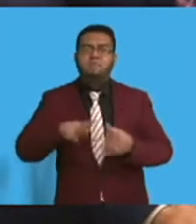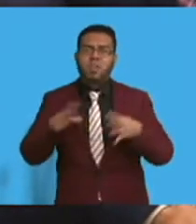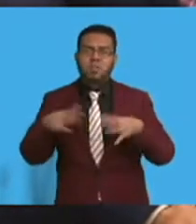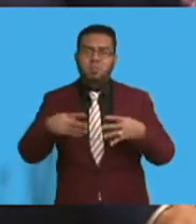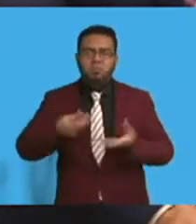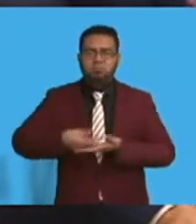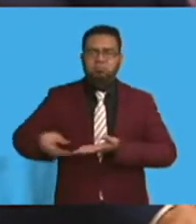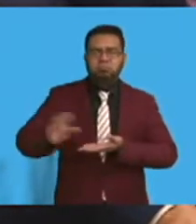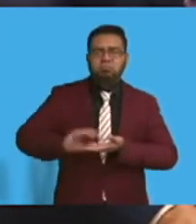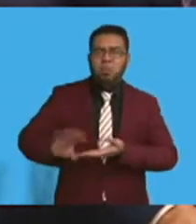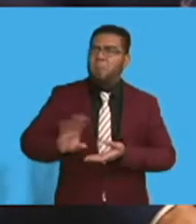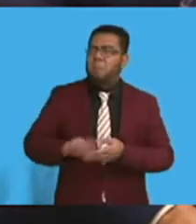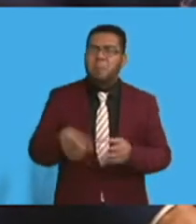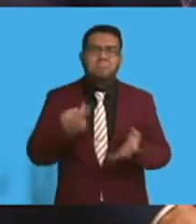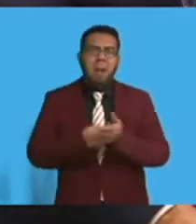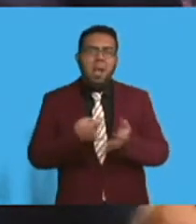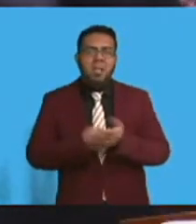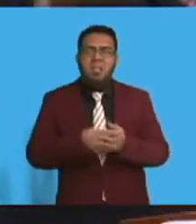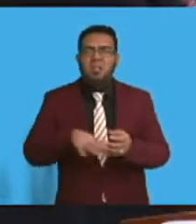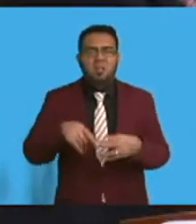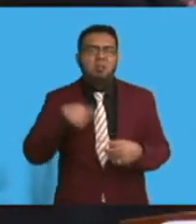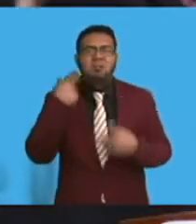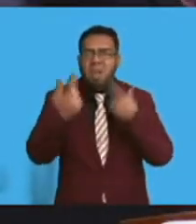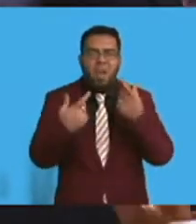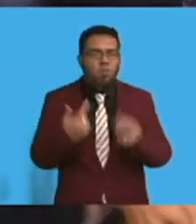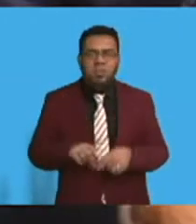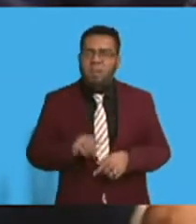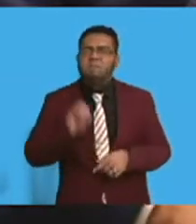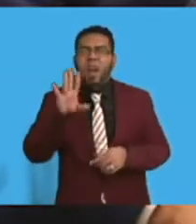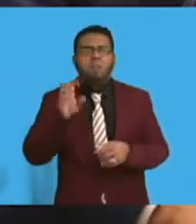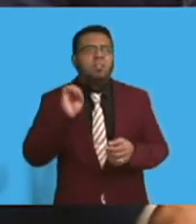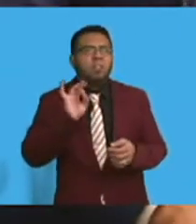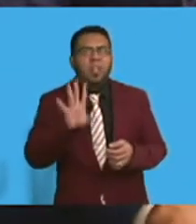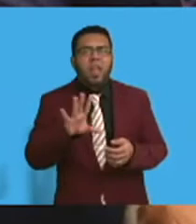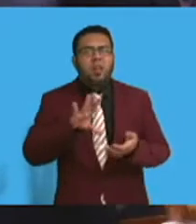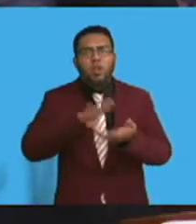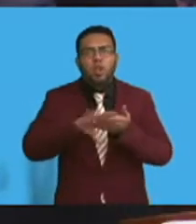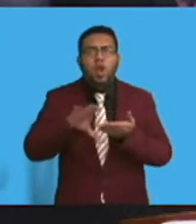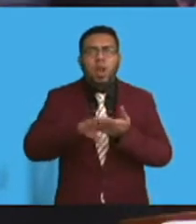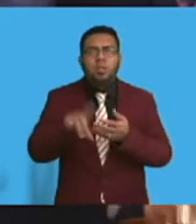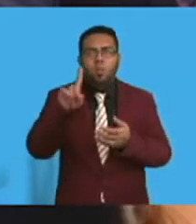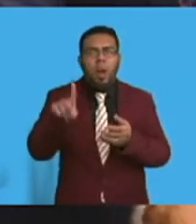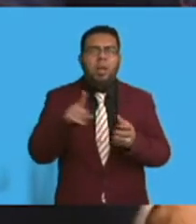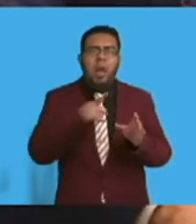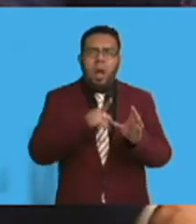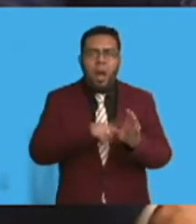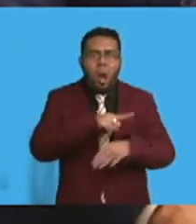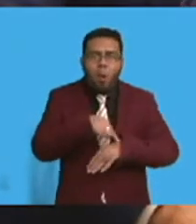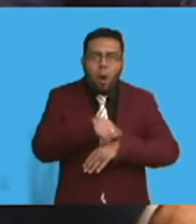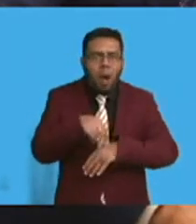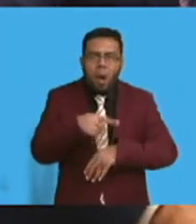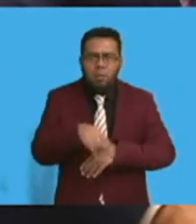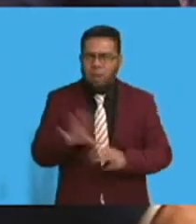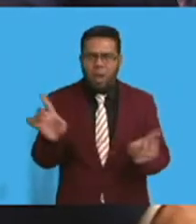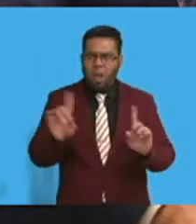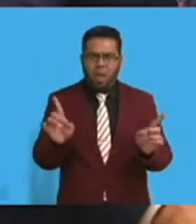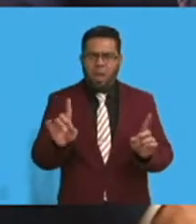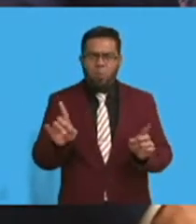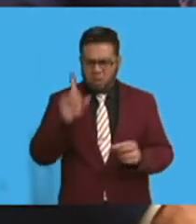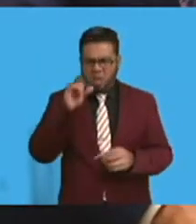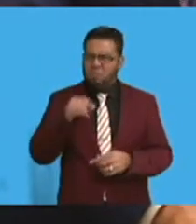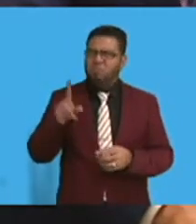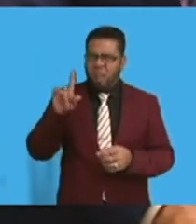giving away money without any care or consideration, announcing $5, $10 an hour, because we're in a very strong financial position. We could have done that, Madam